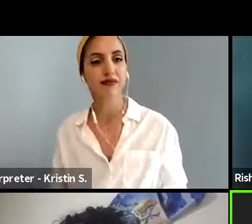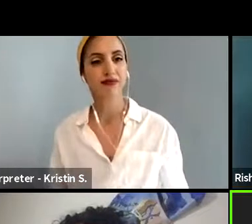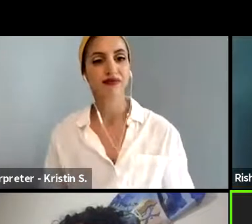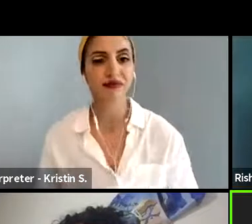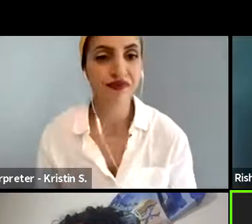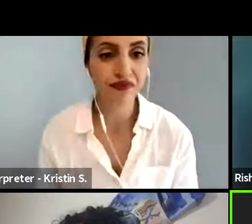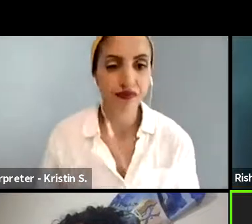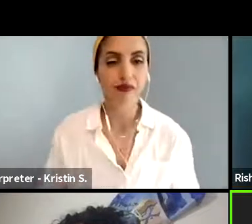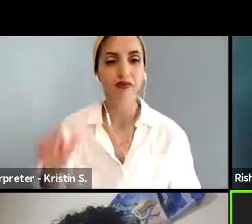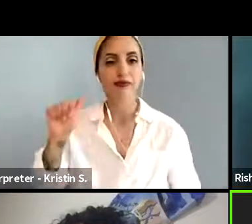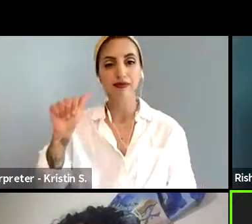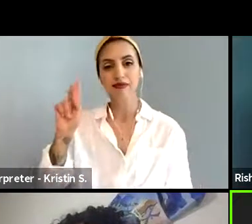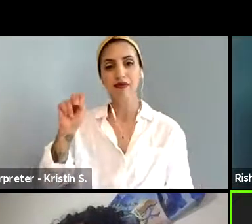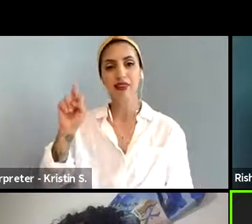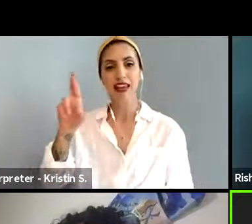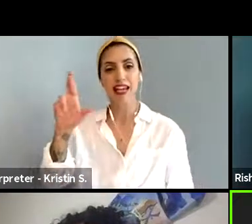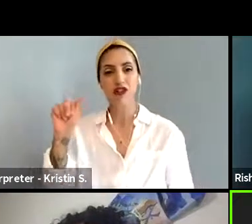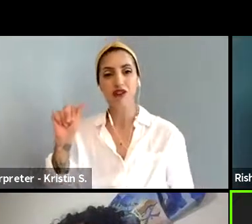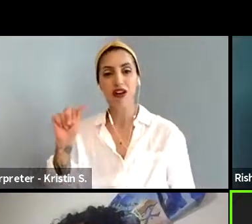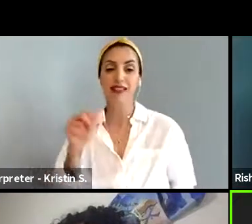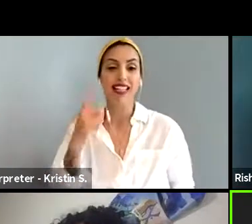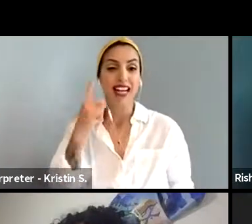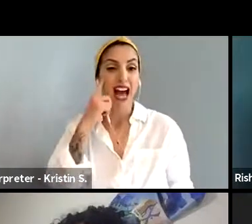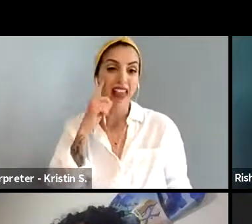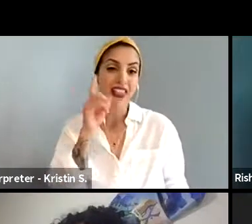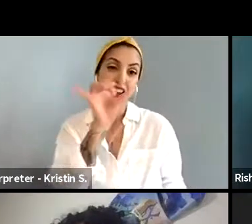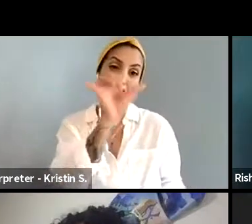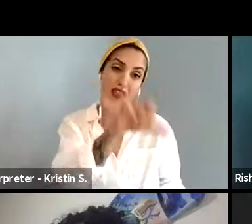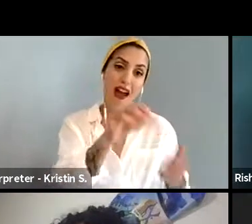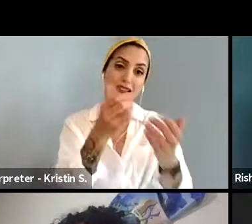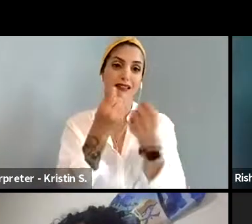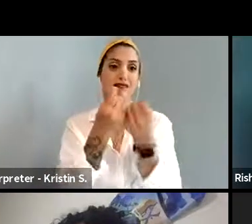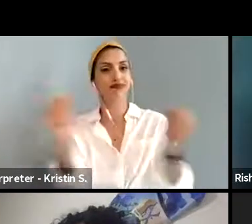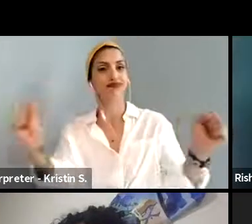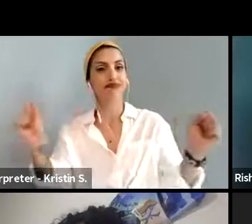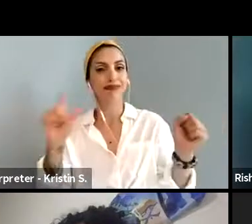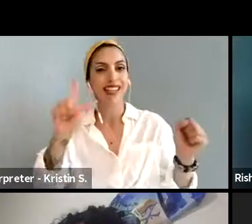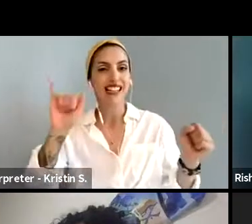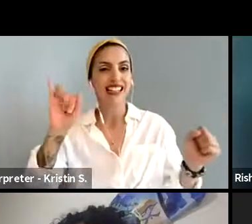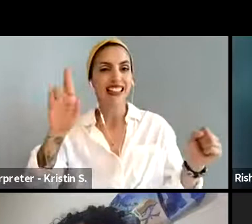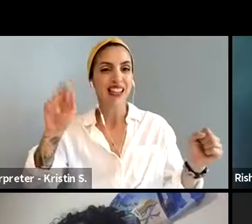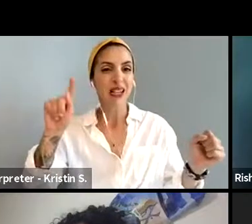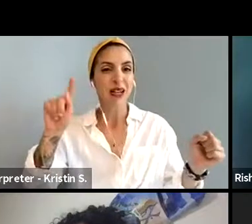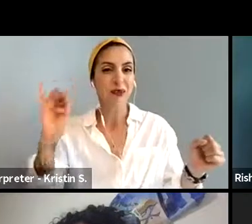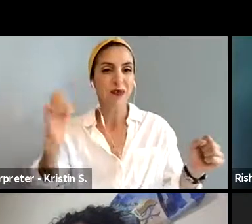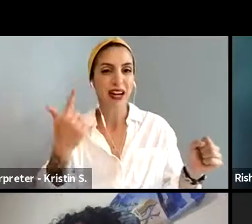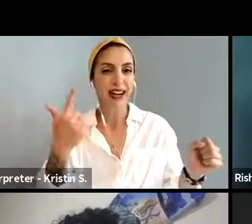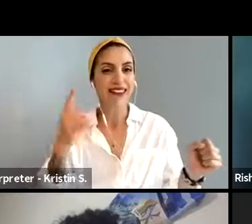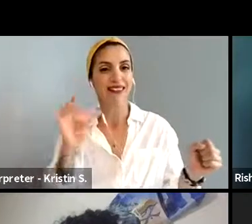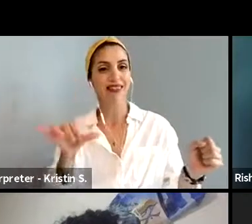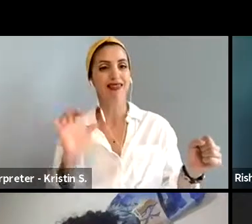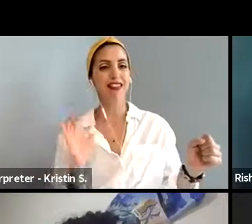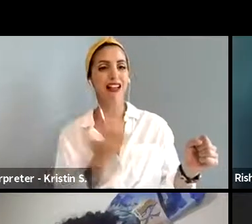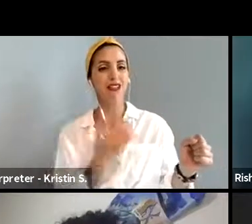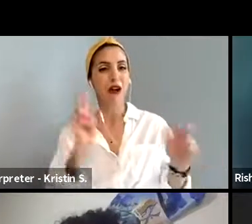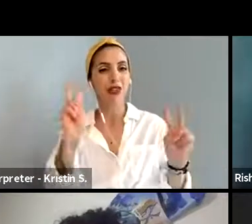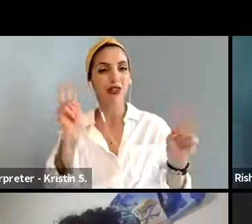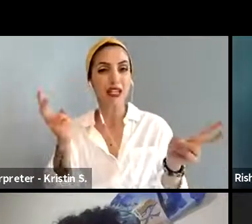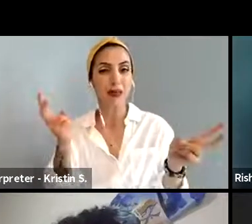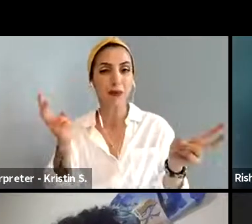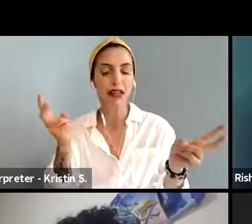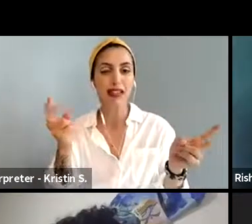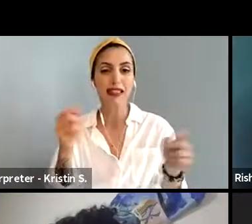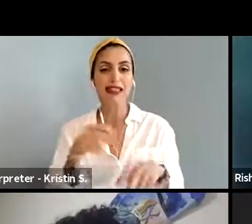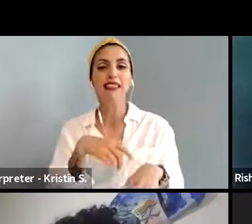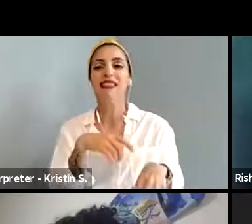I think that's liberating, which is our theme. Our theme. And just, I mean, just to like even pull